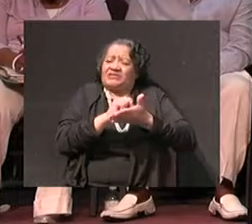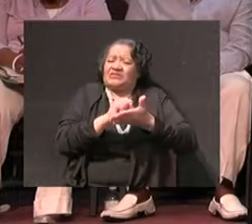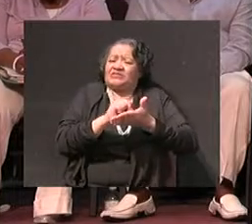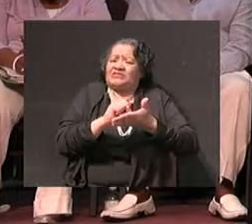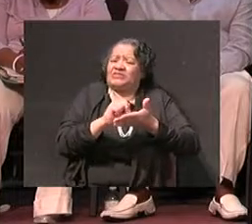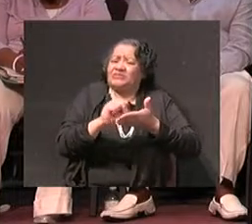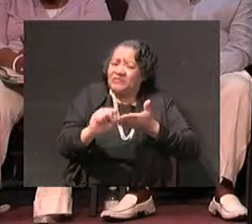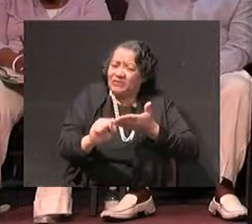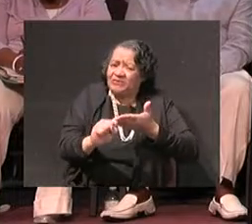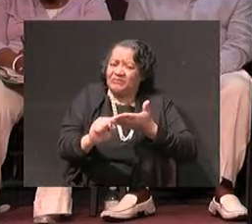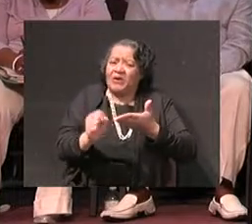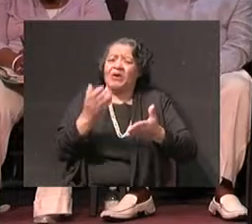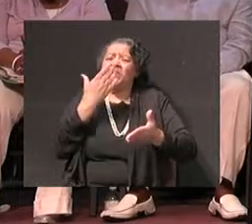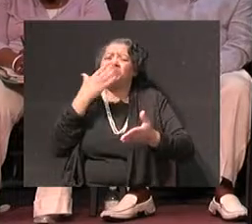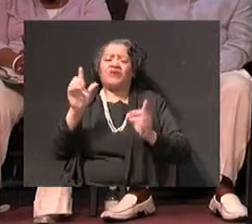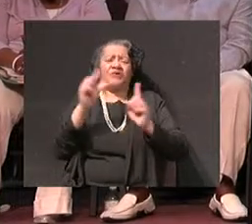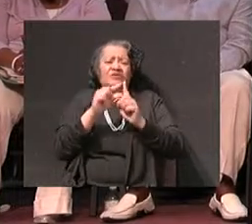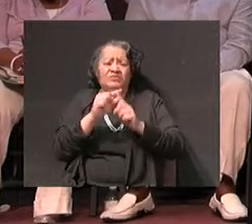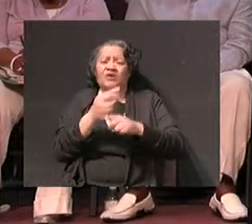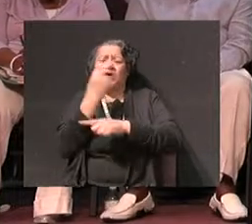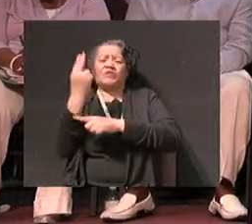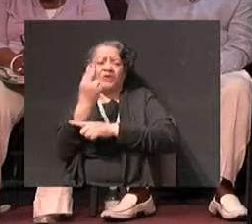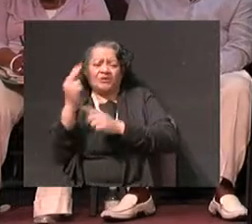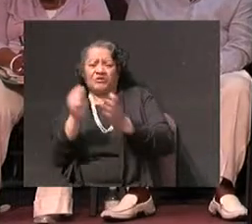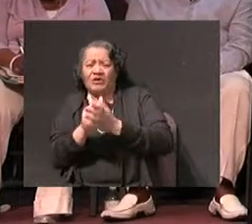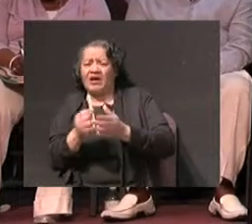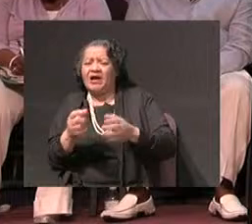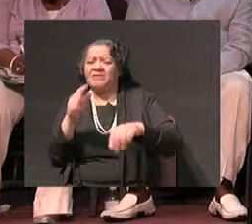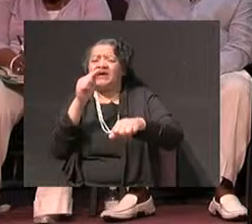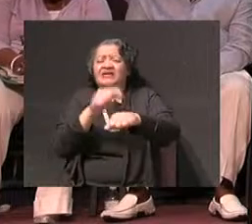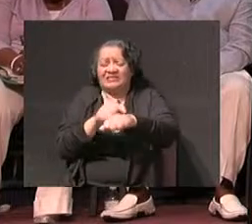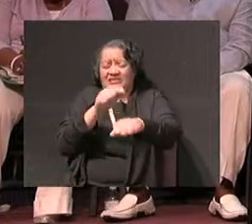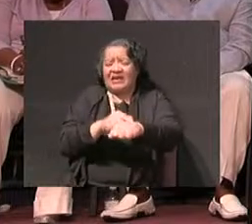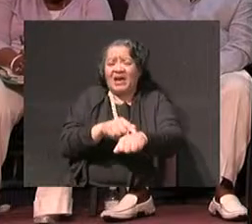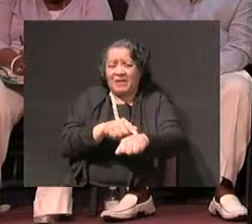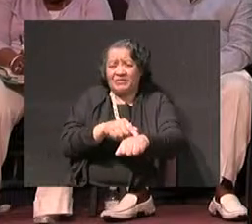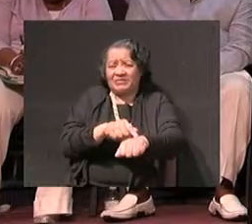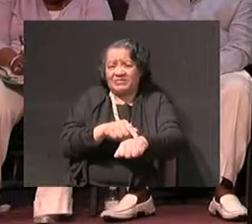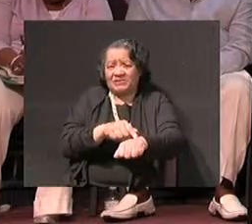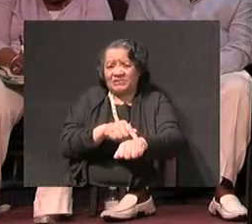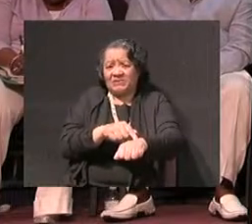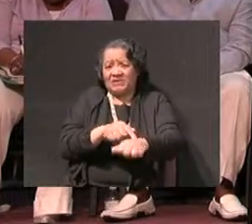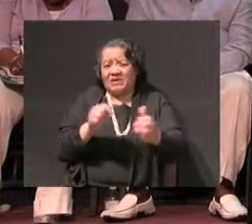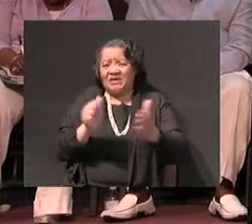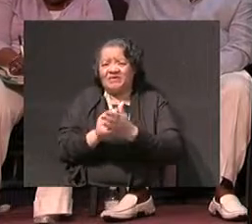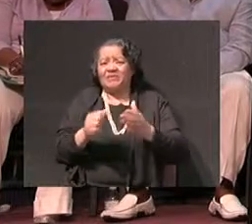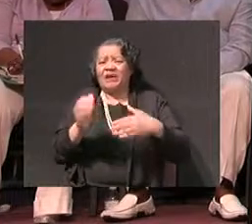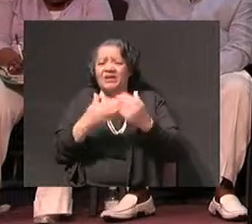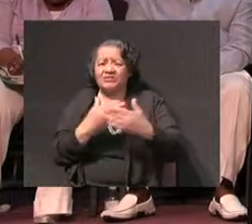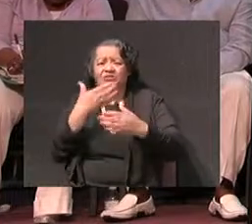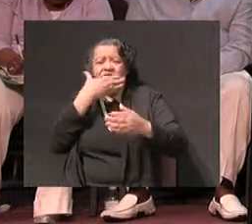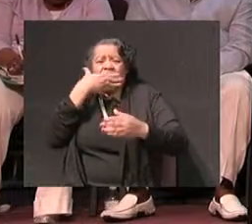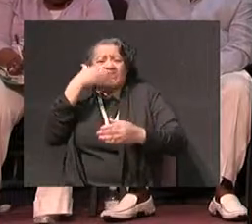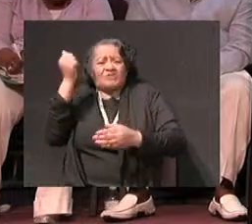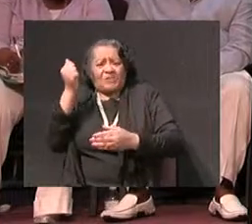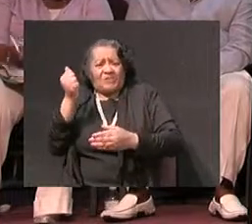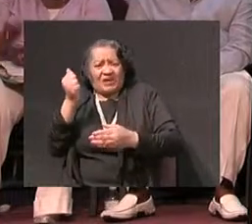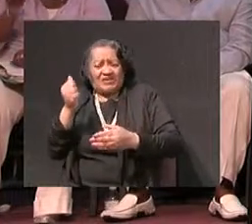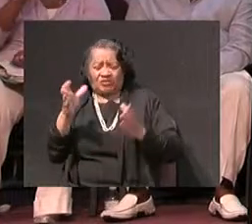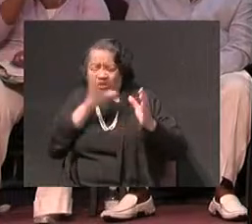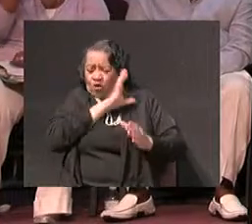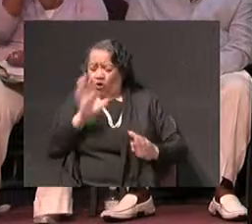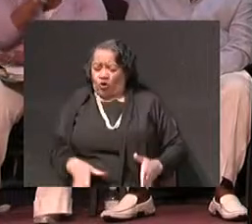profanity that we could use, because there are times that even the best saint,